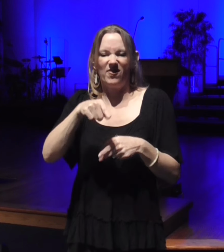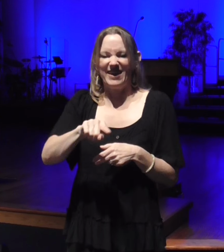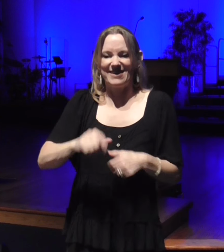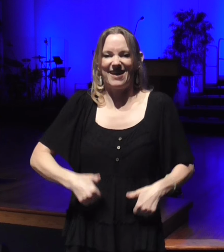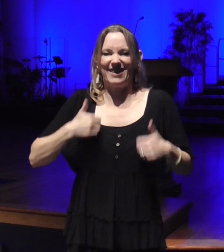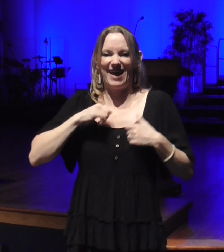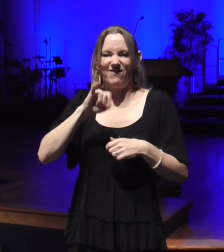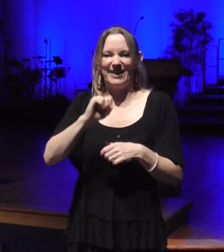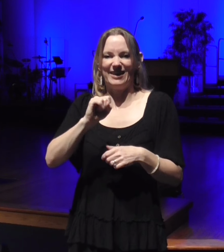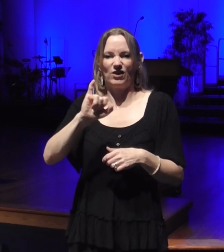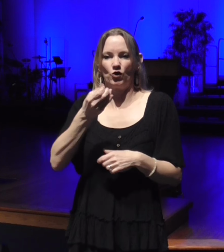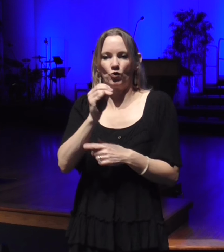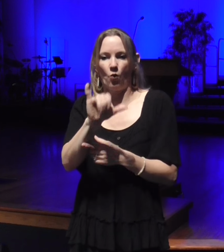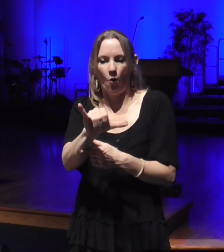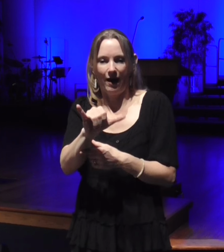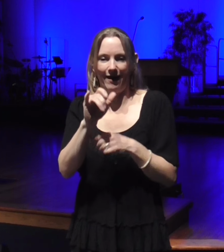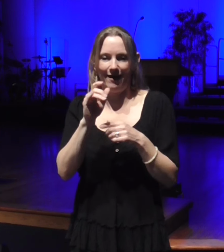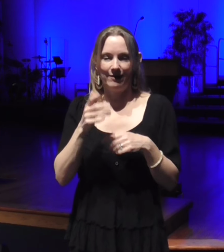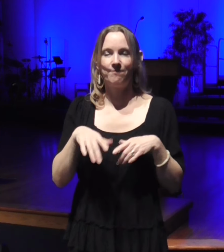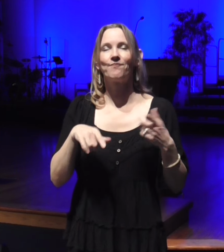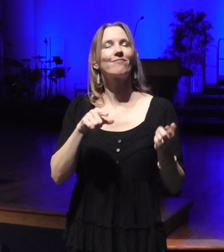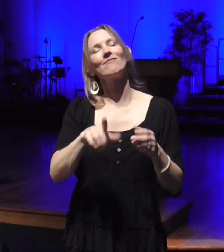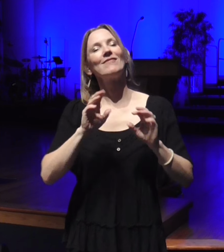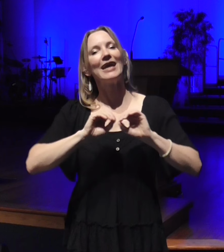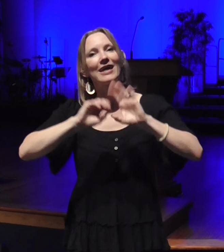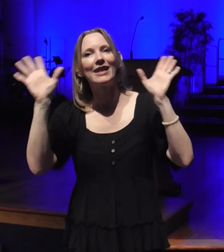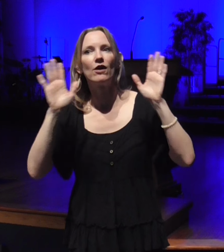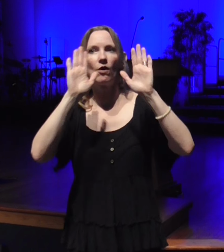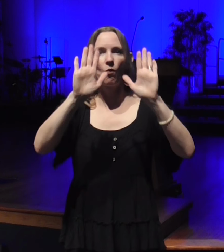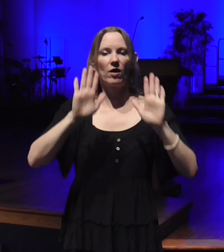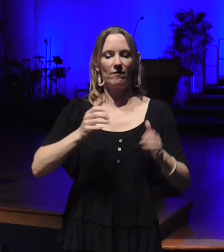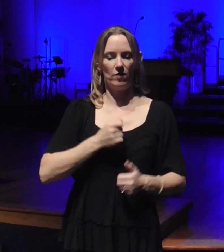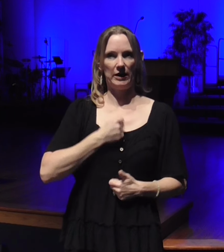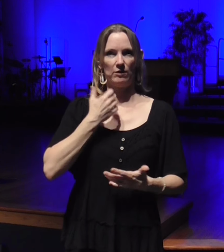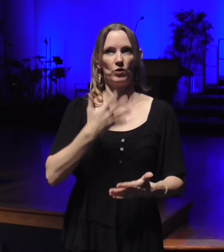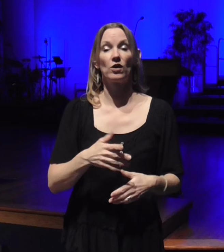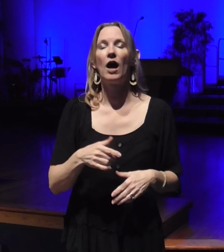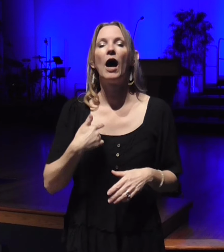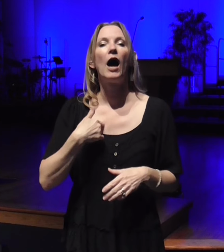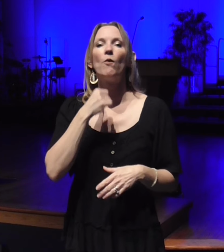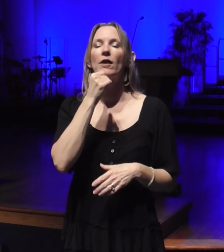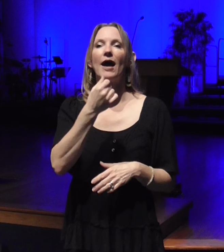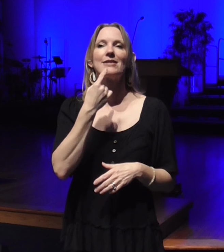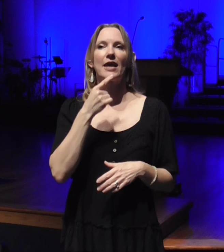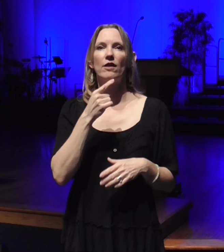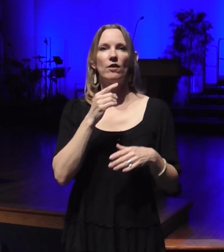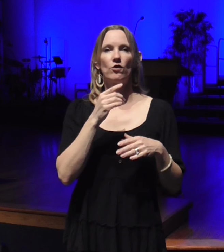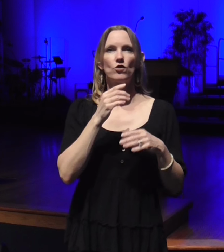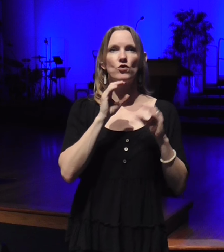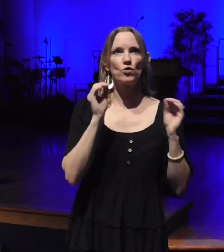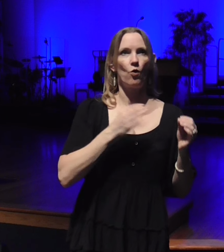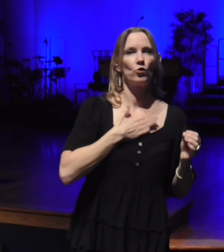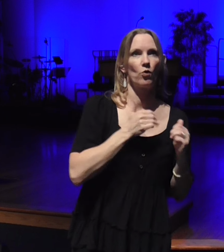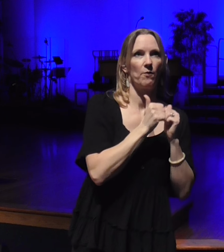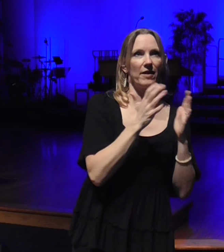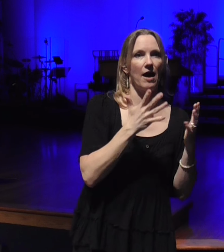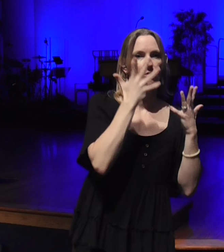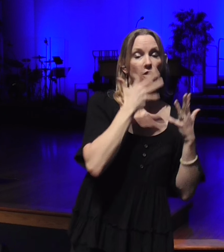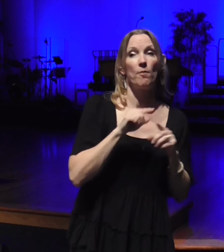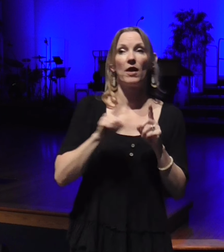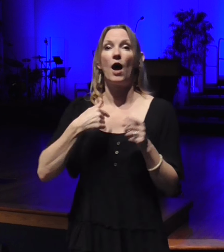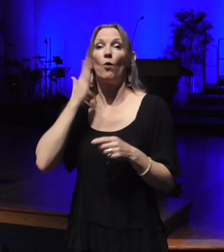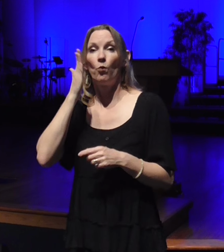It's pure, wonderful expression. So I would not say there is no joy without sorrow, but I would say there is